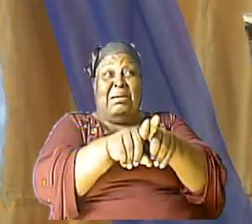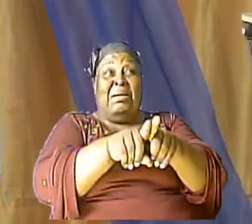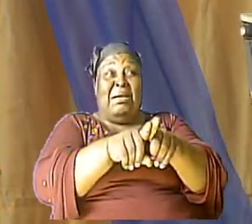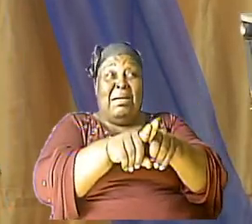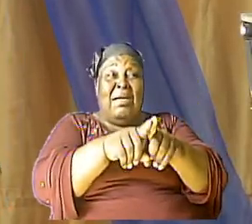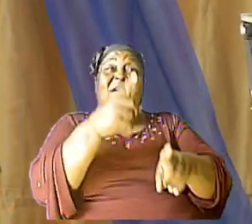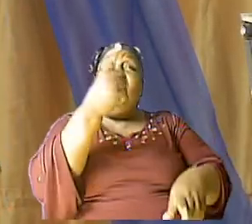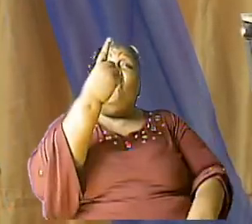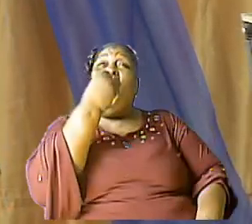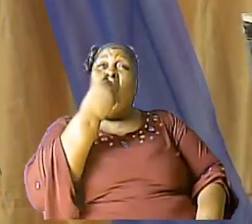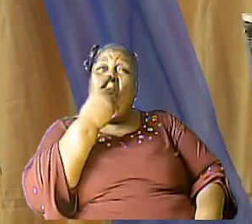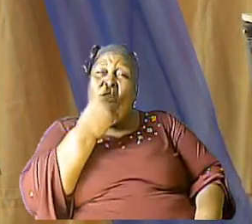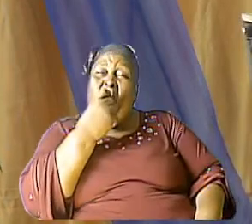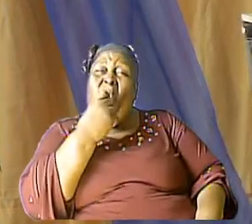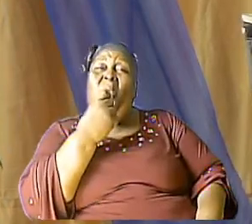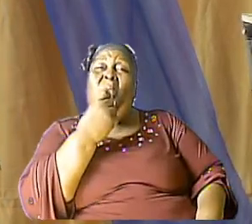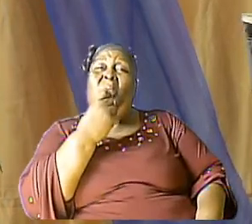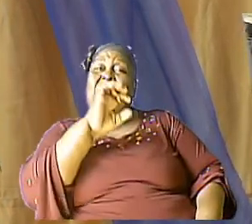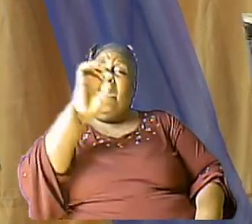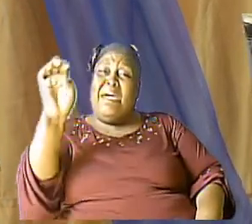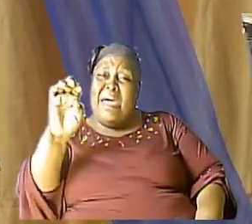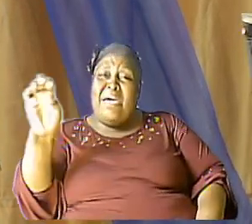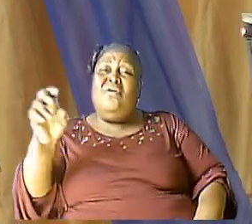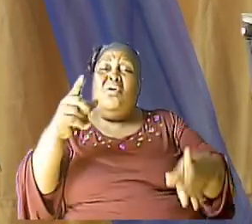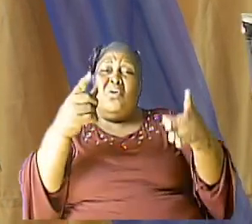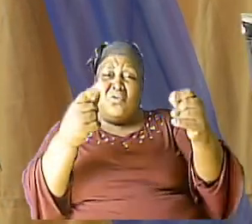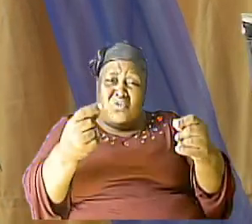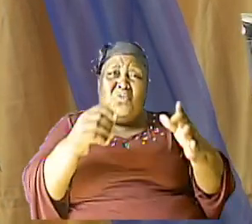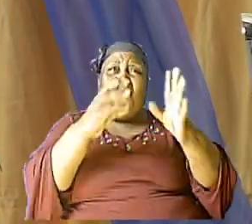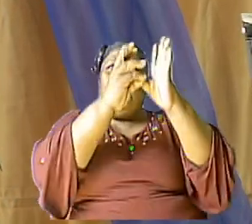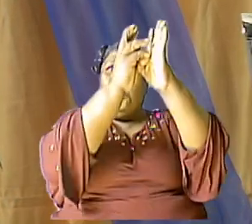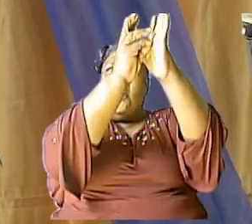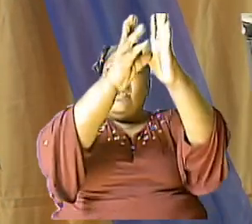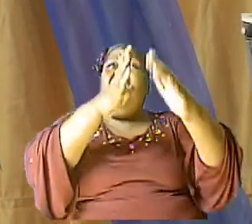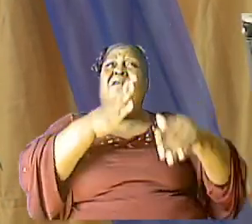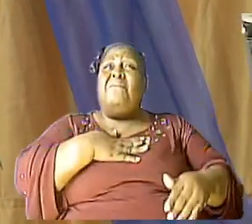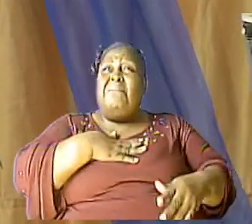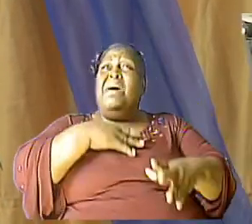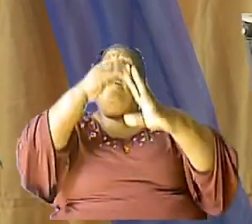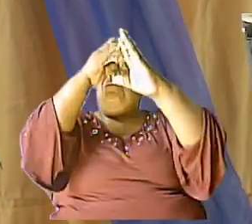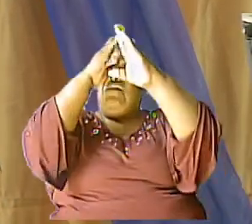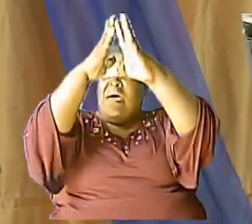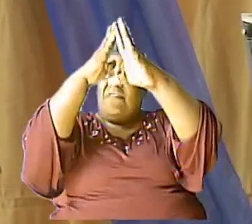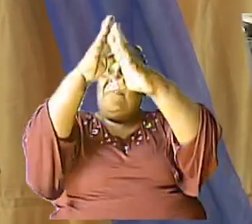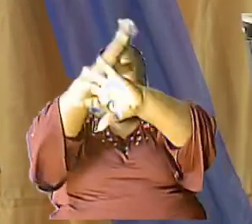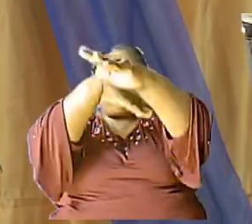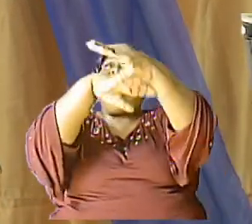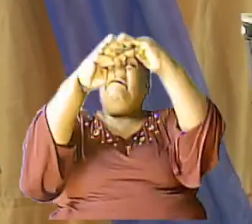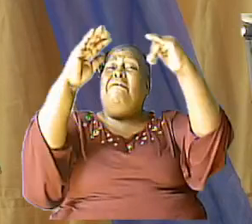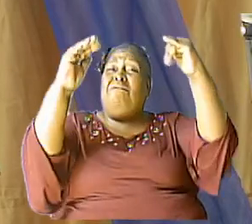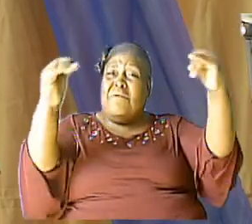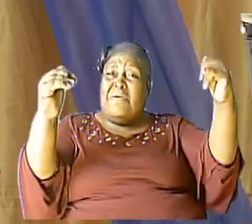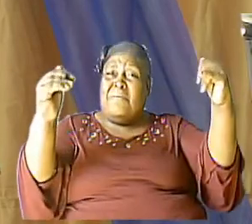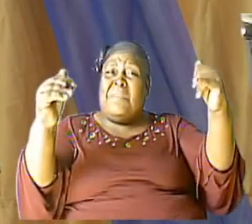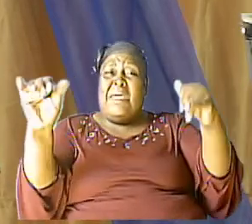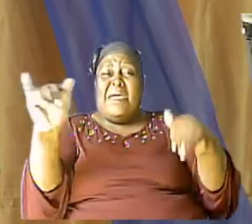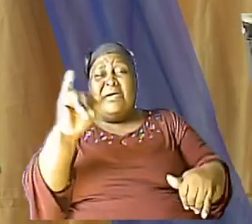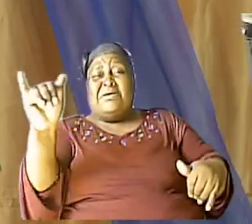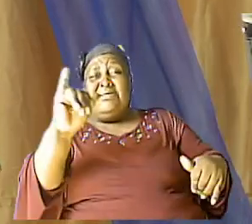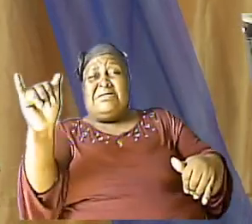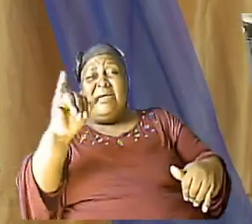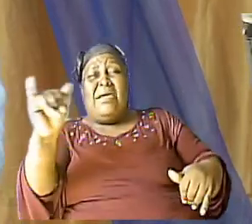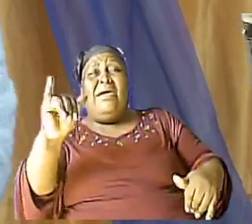for whosoever shall do the will of my Father which is in heaven, the same